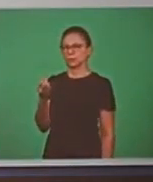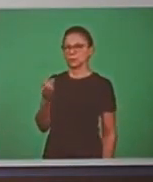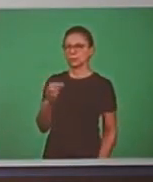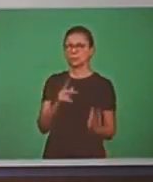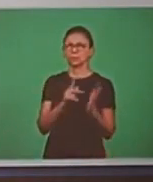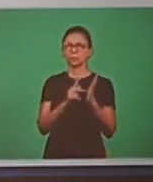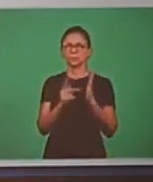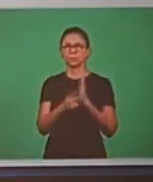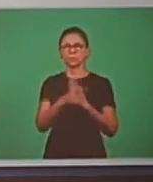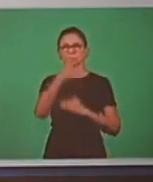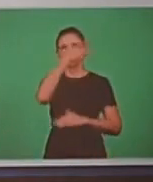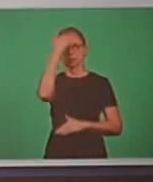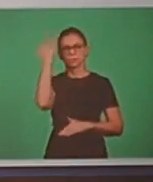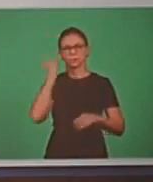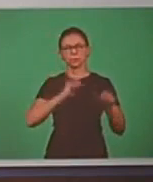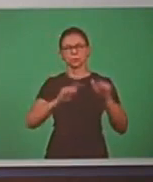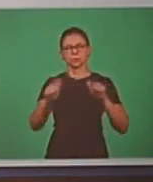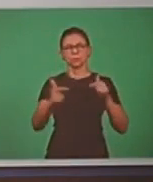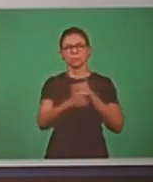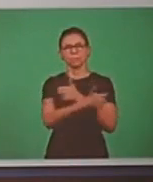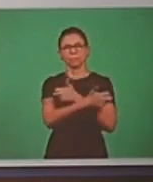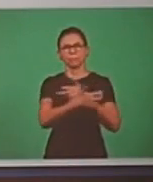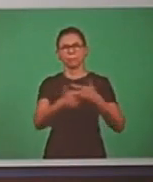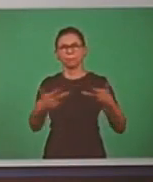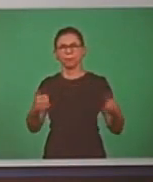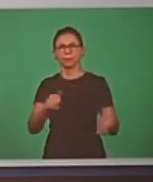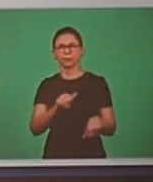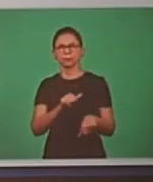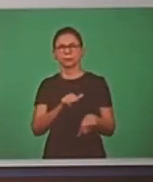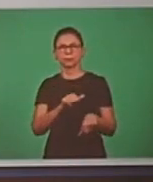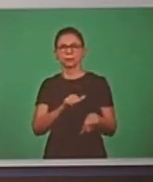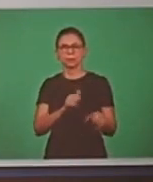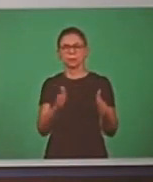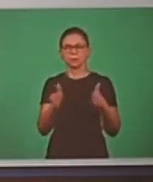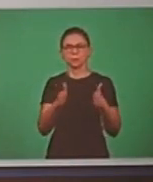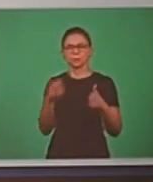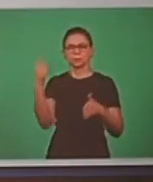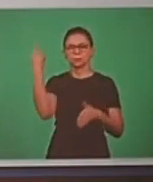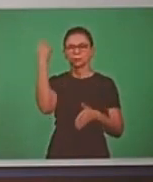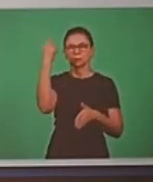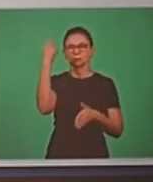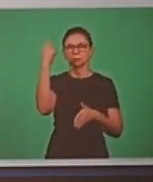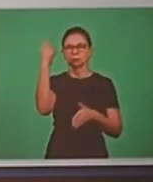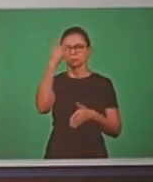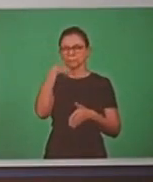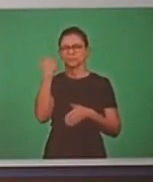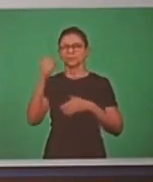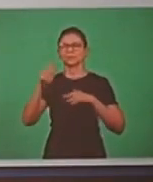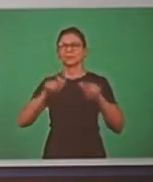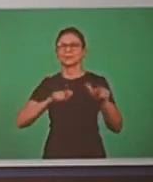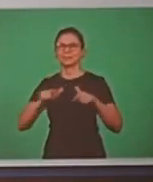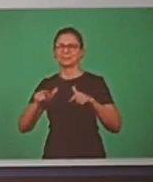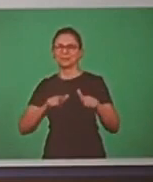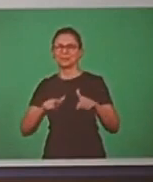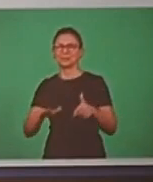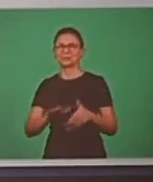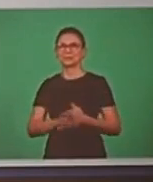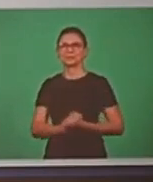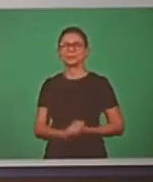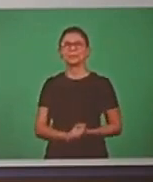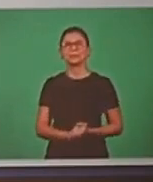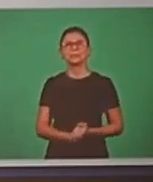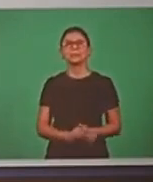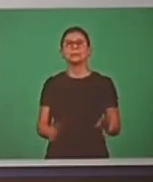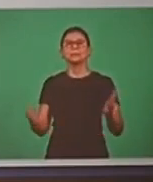the parable of the laborers and the times, the shifts. The question is, what